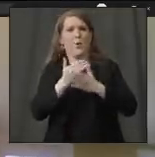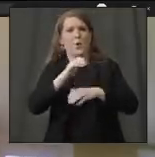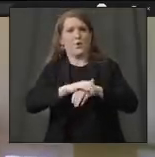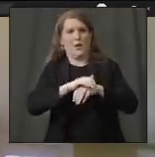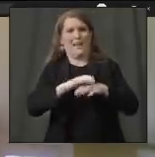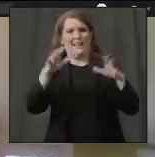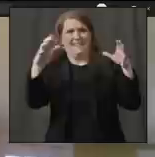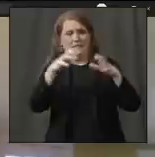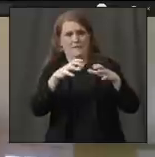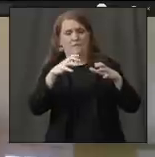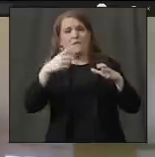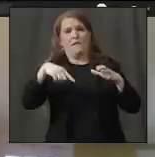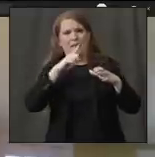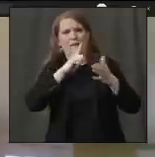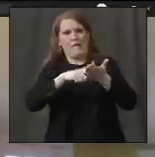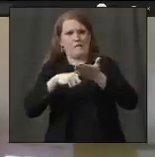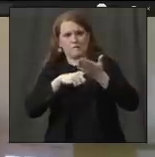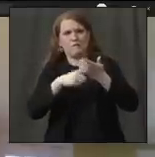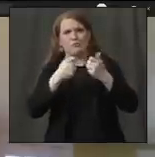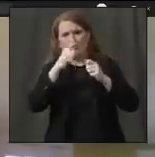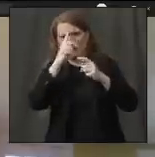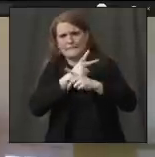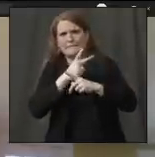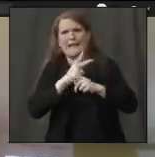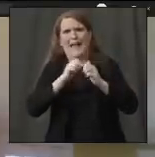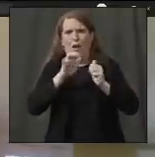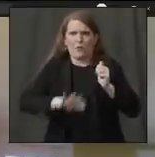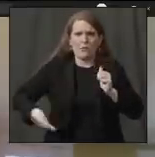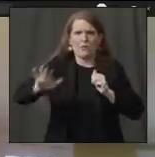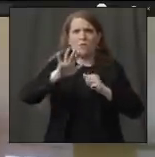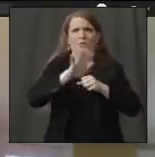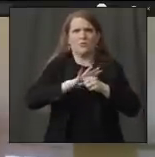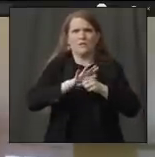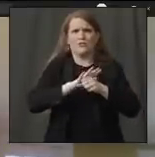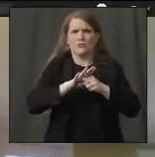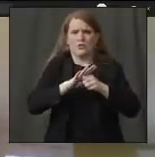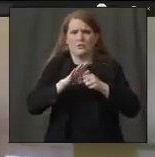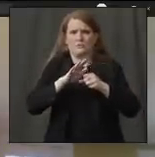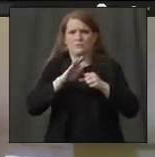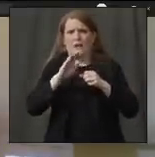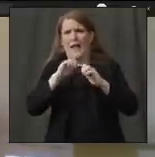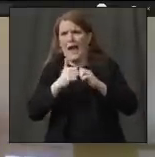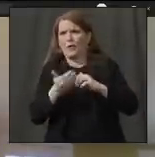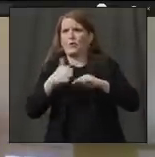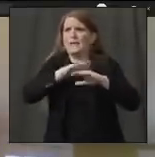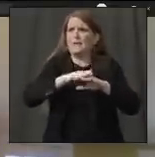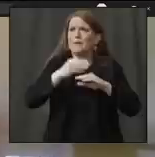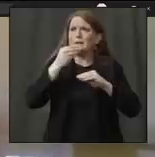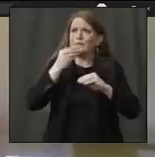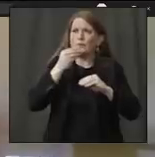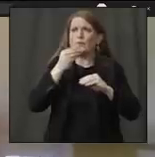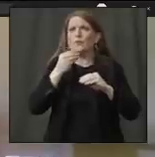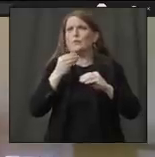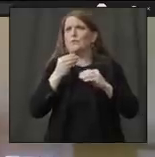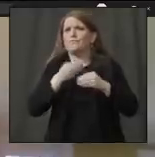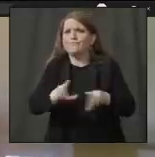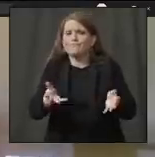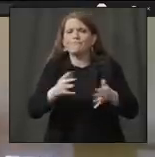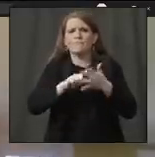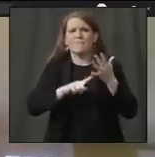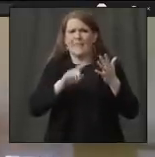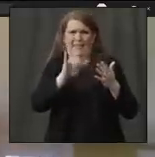food production and capacity. This has, been going on for about a decade and will continue going on for many more years. So